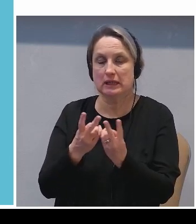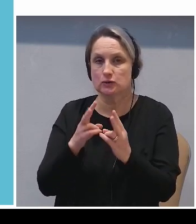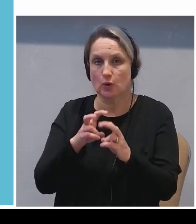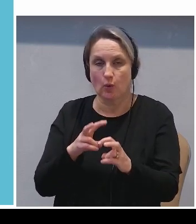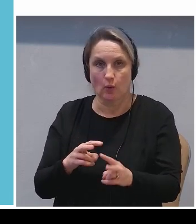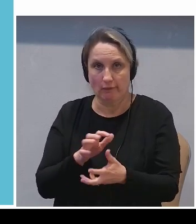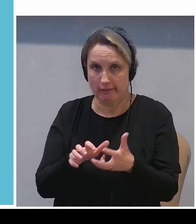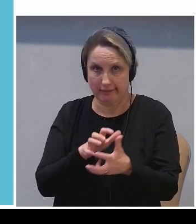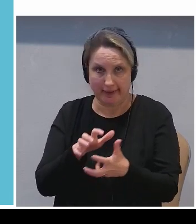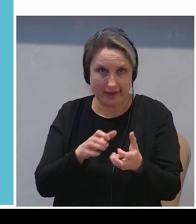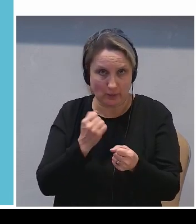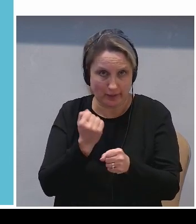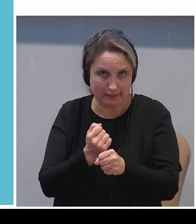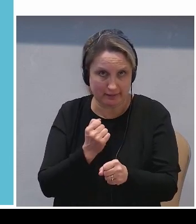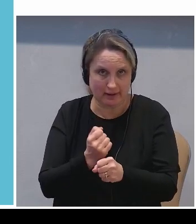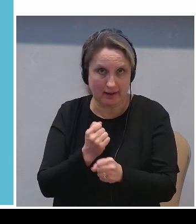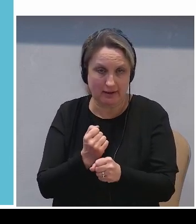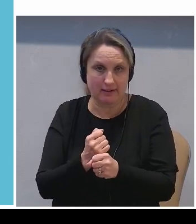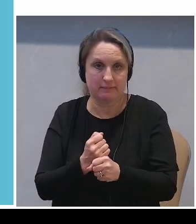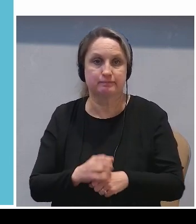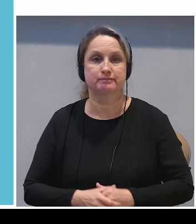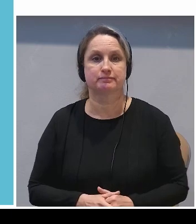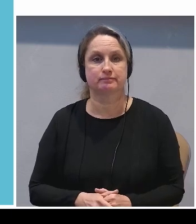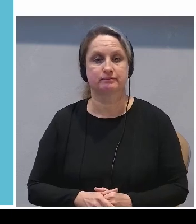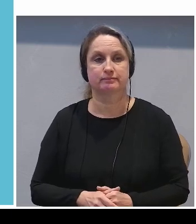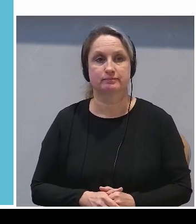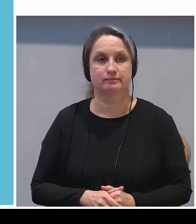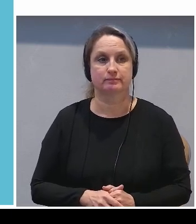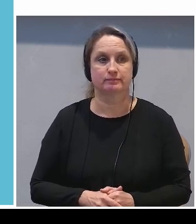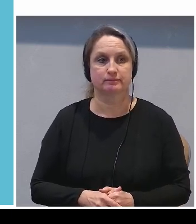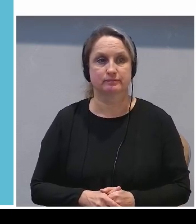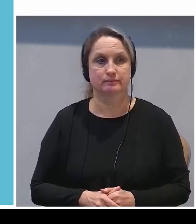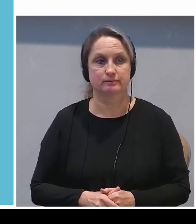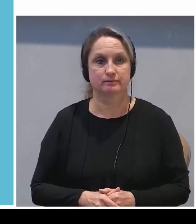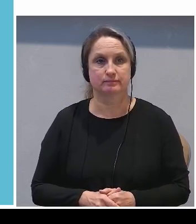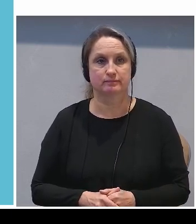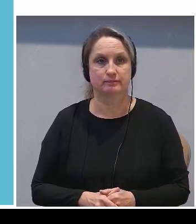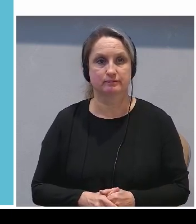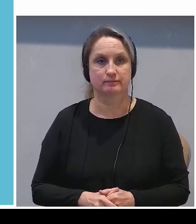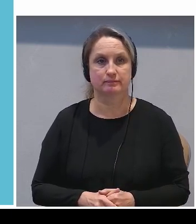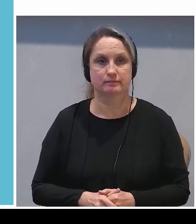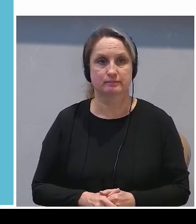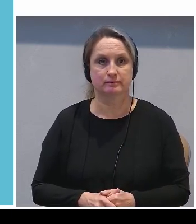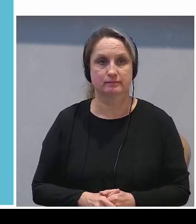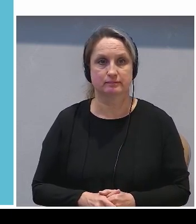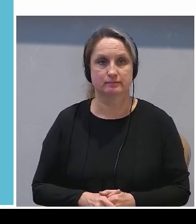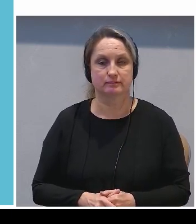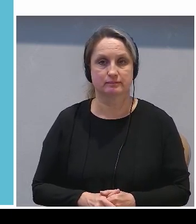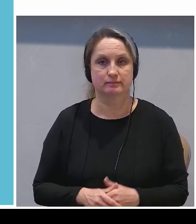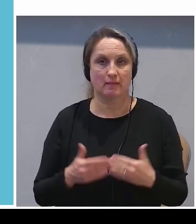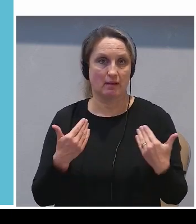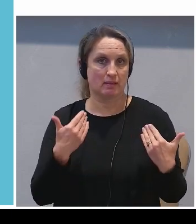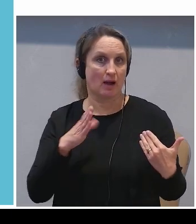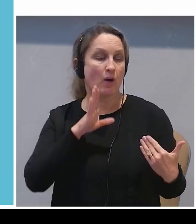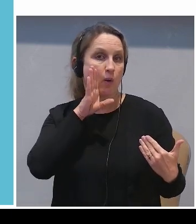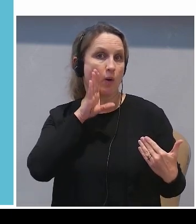and also the fact that the population is very heterogeneous. We were talking, I think, in a talk before this morning, somebody talked about the different